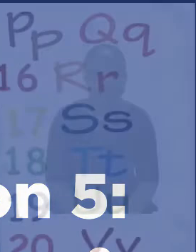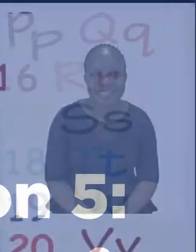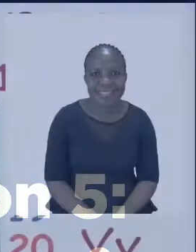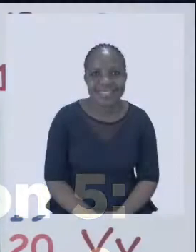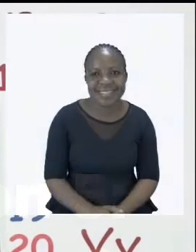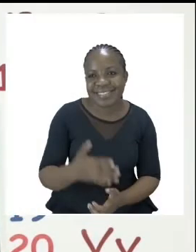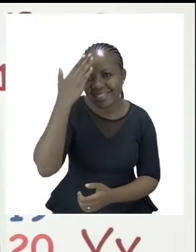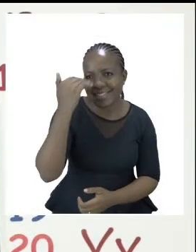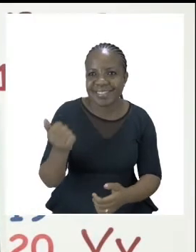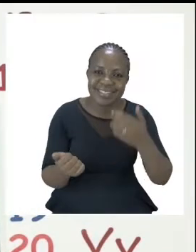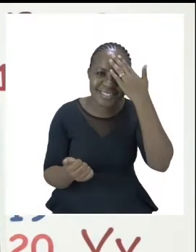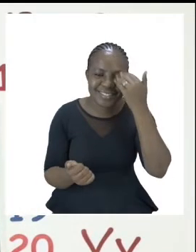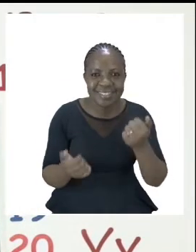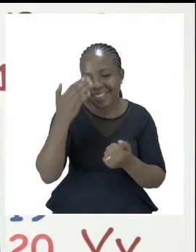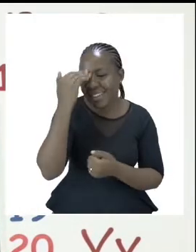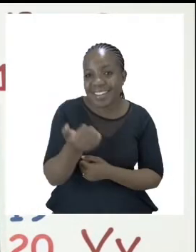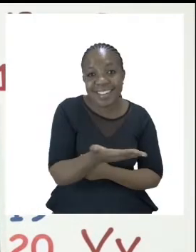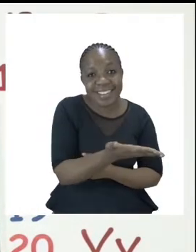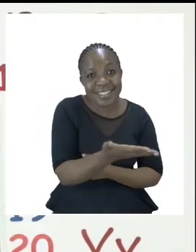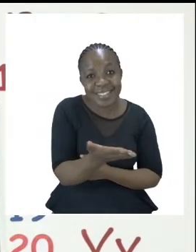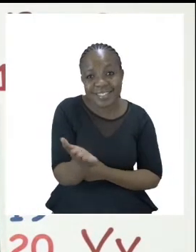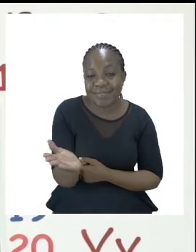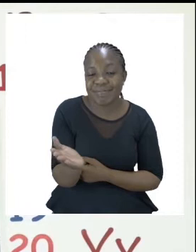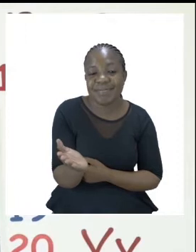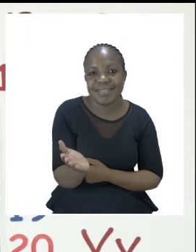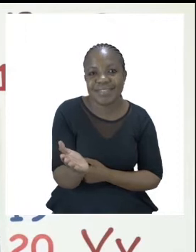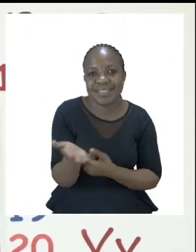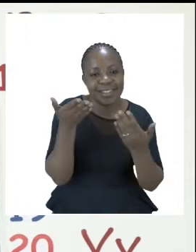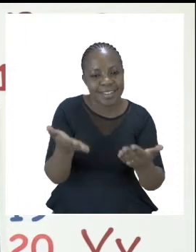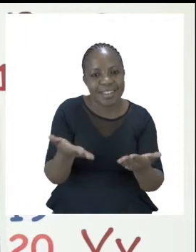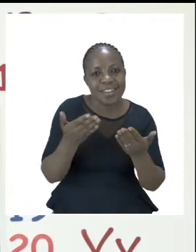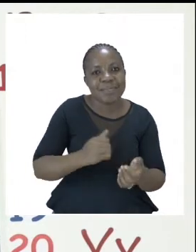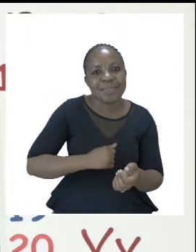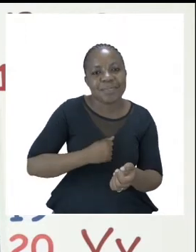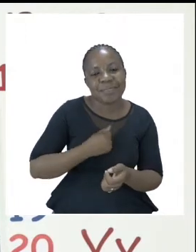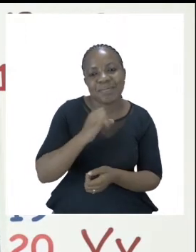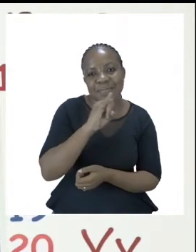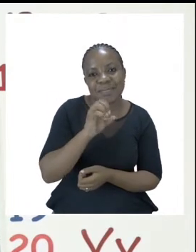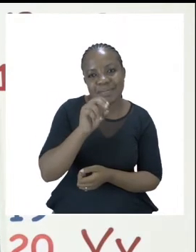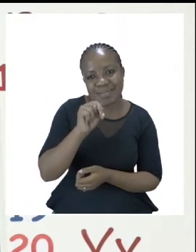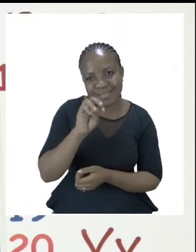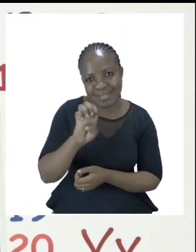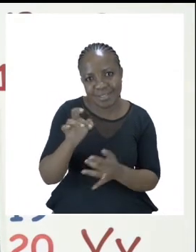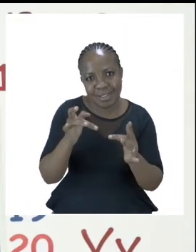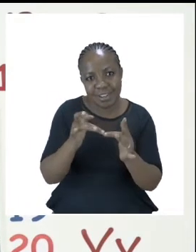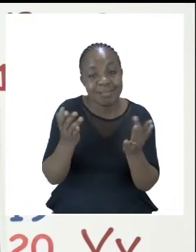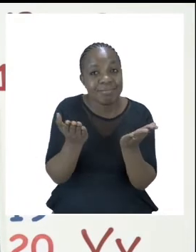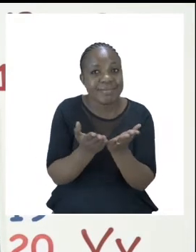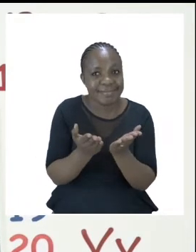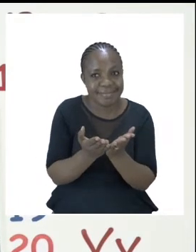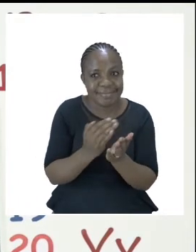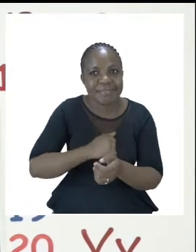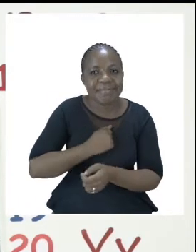Hello, hello, hello and welcome to MyZone Online School. My name